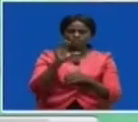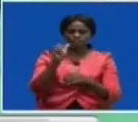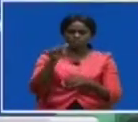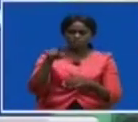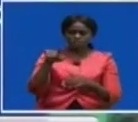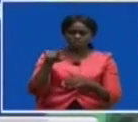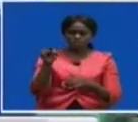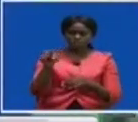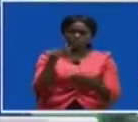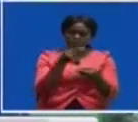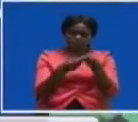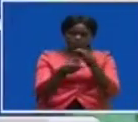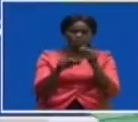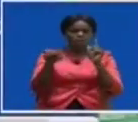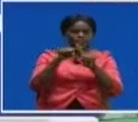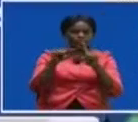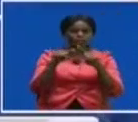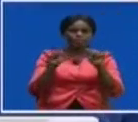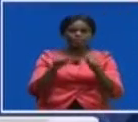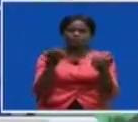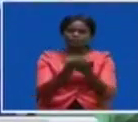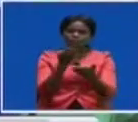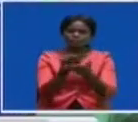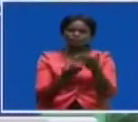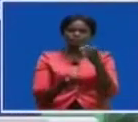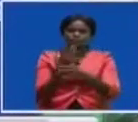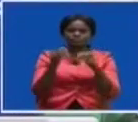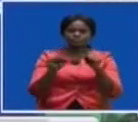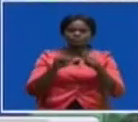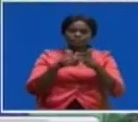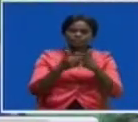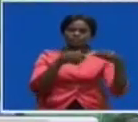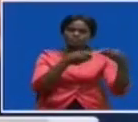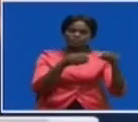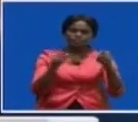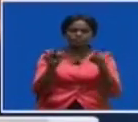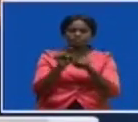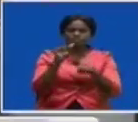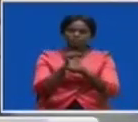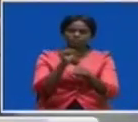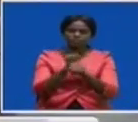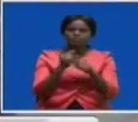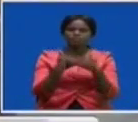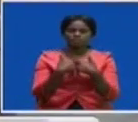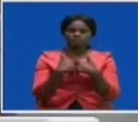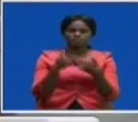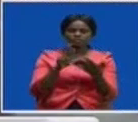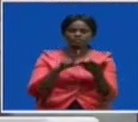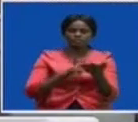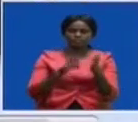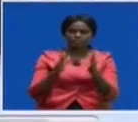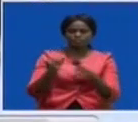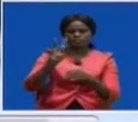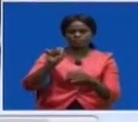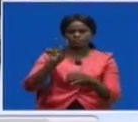of potential to contribute positively to the economic growth through exports and employment. Delphista Lungu,